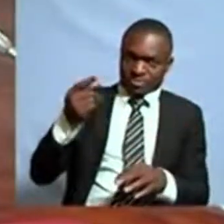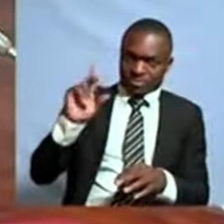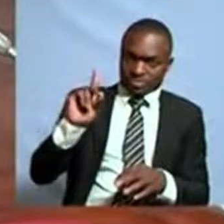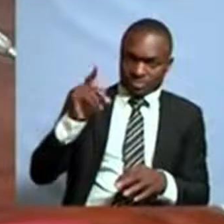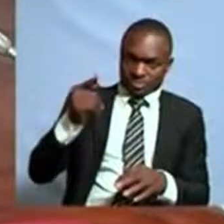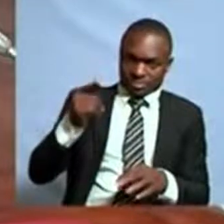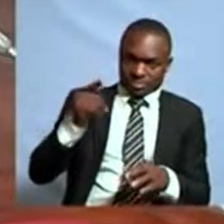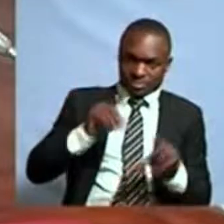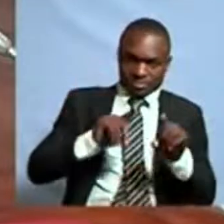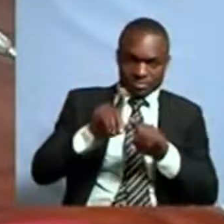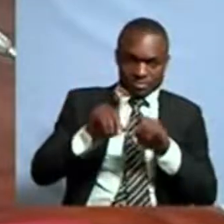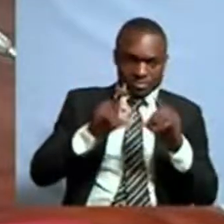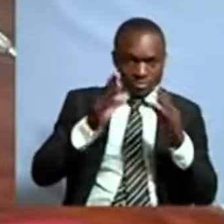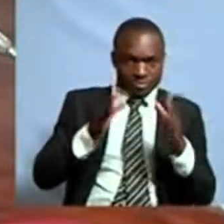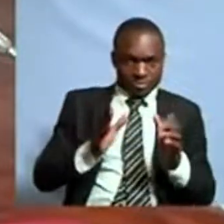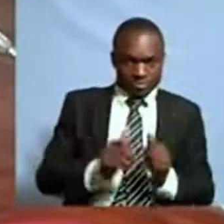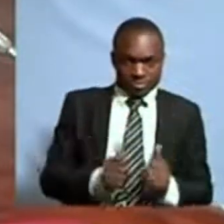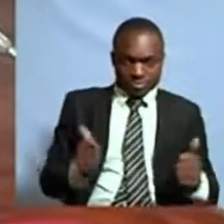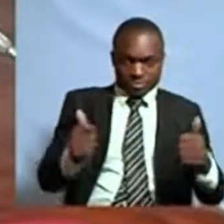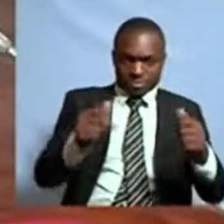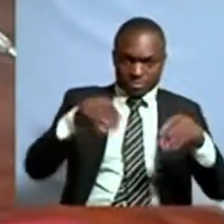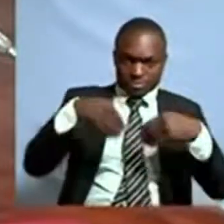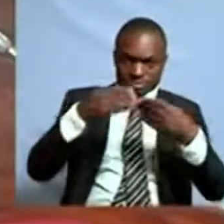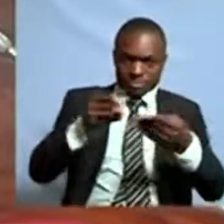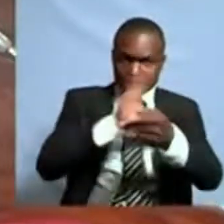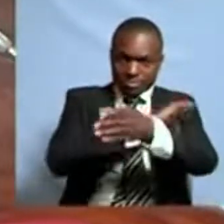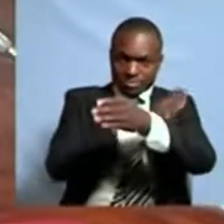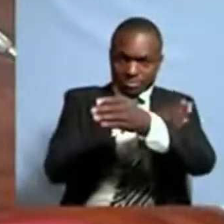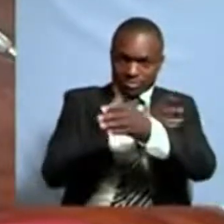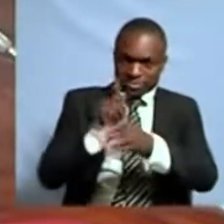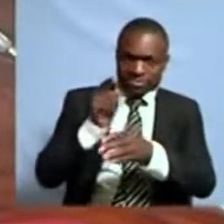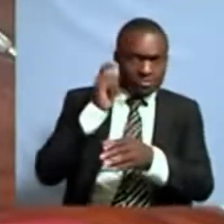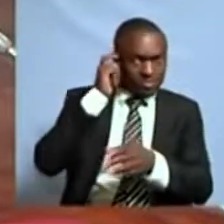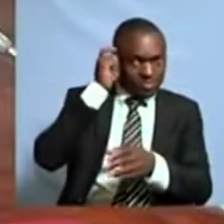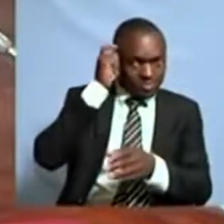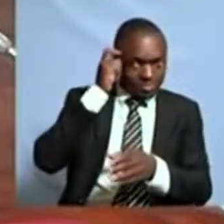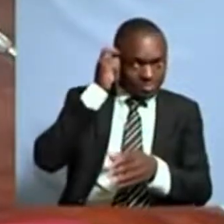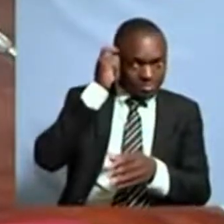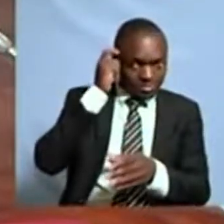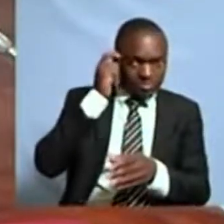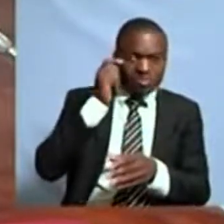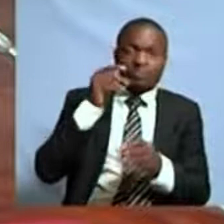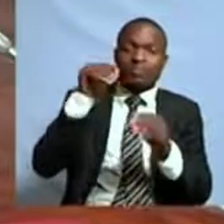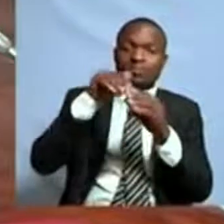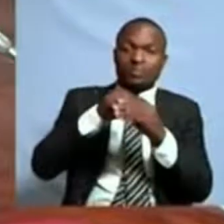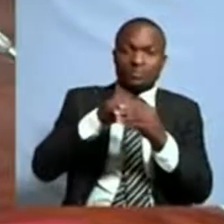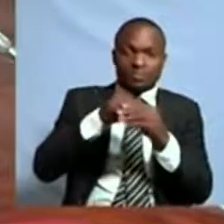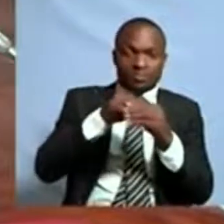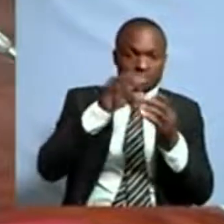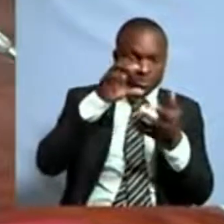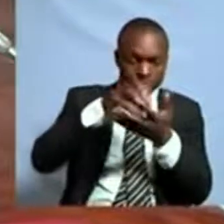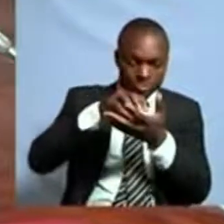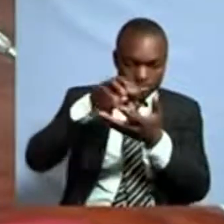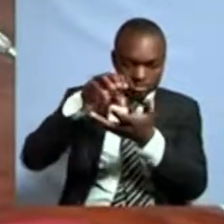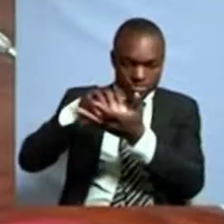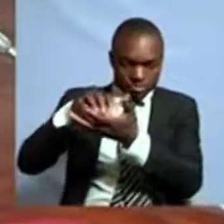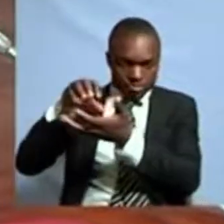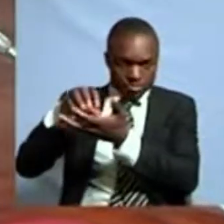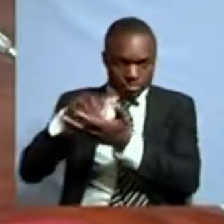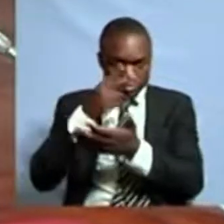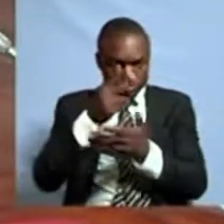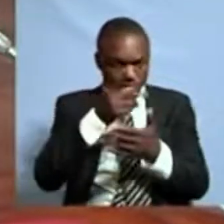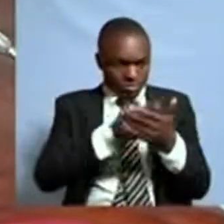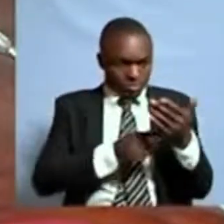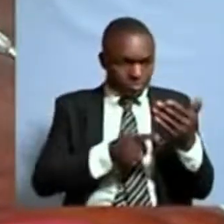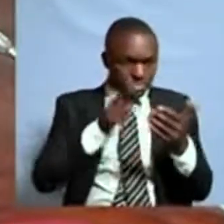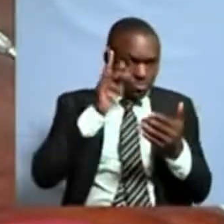power, we think that it will then be a consideration of case by case to see what were